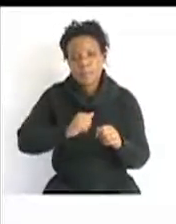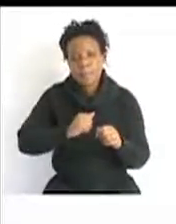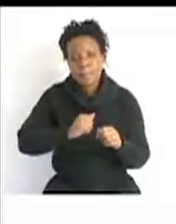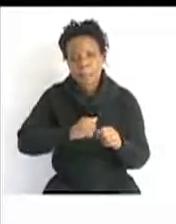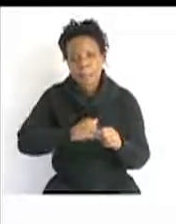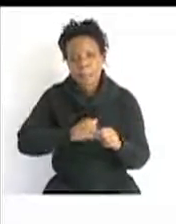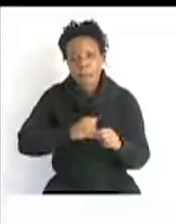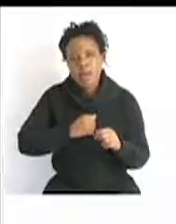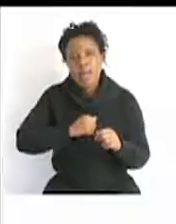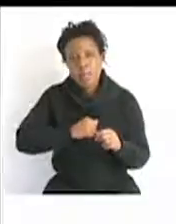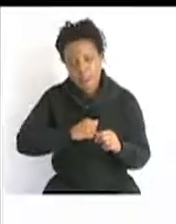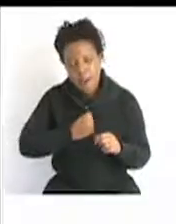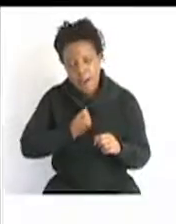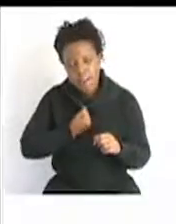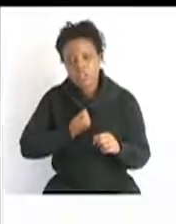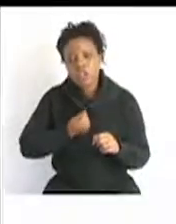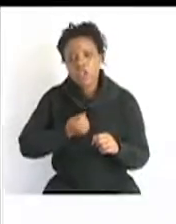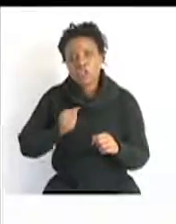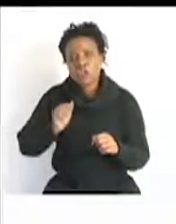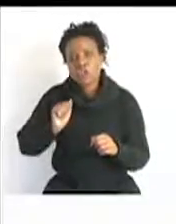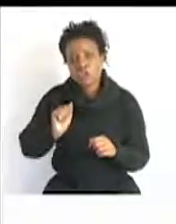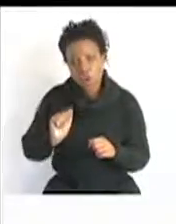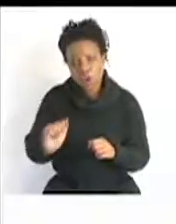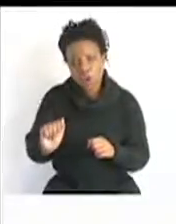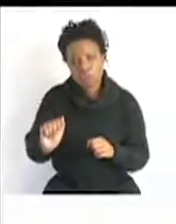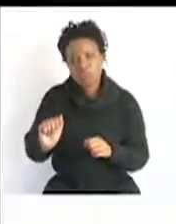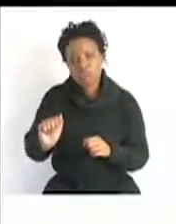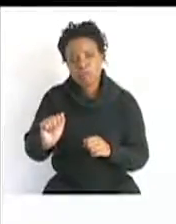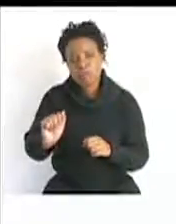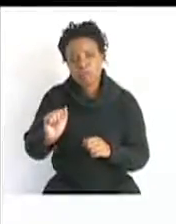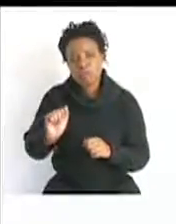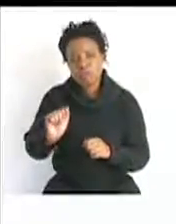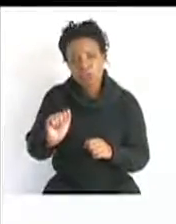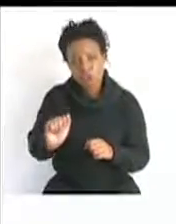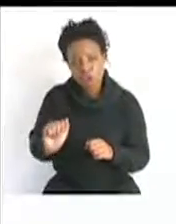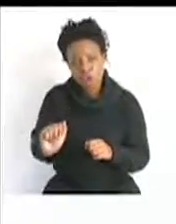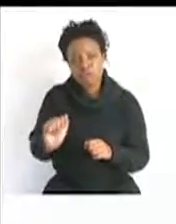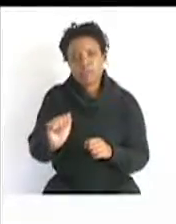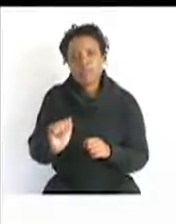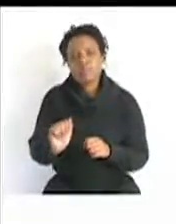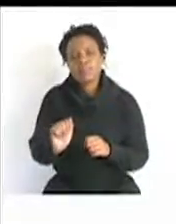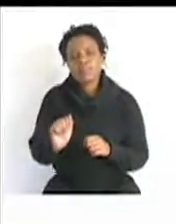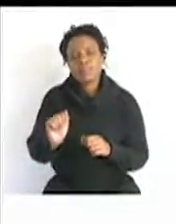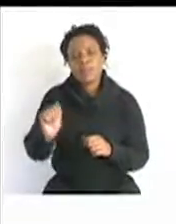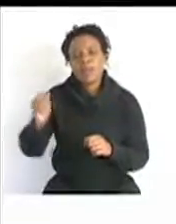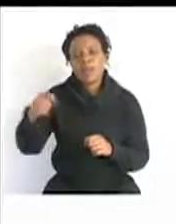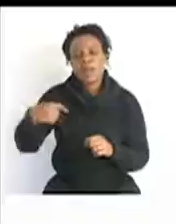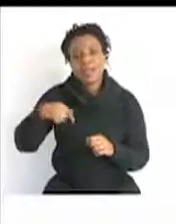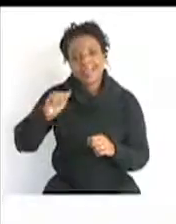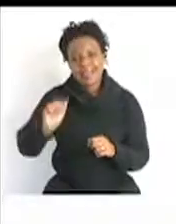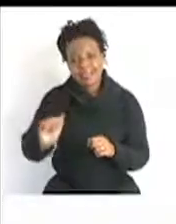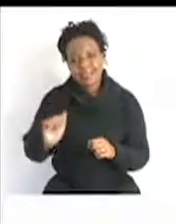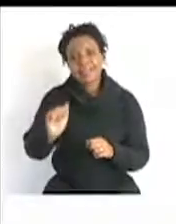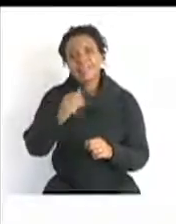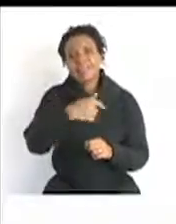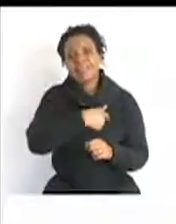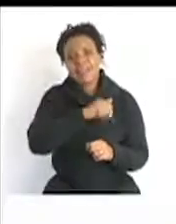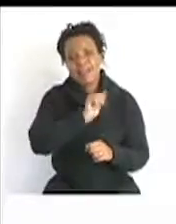my, mine, your, yours, his,